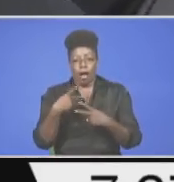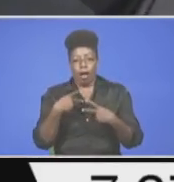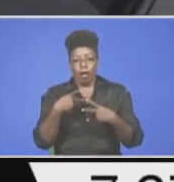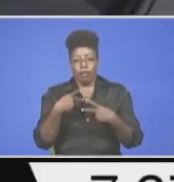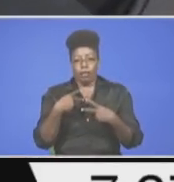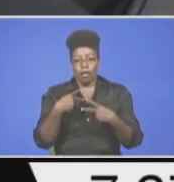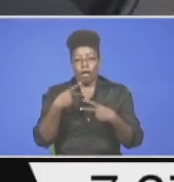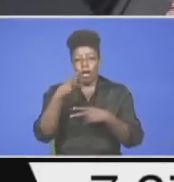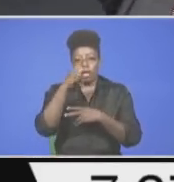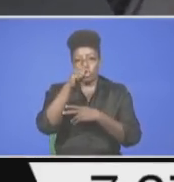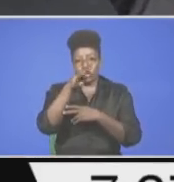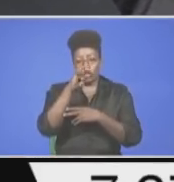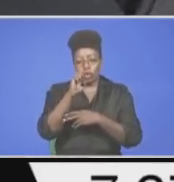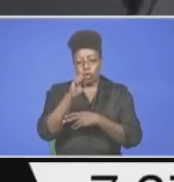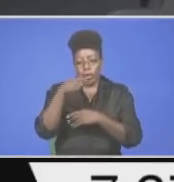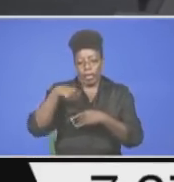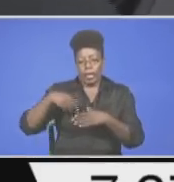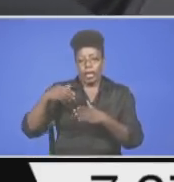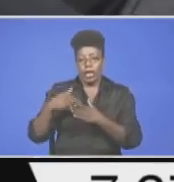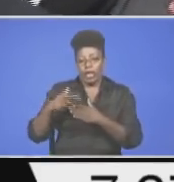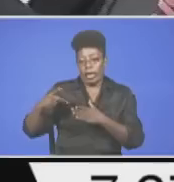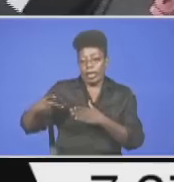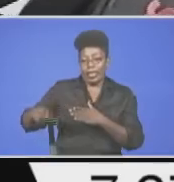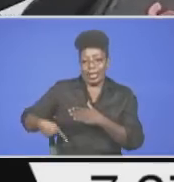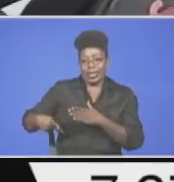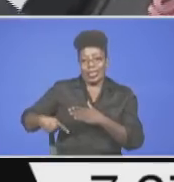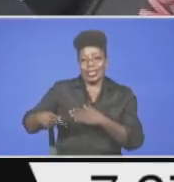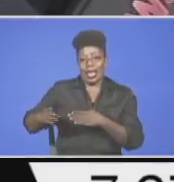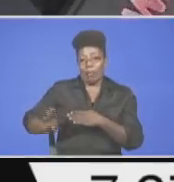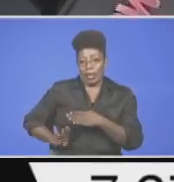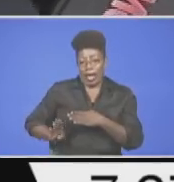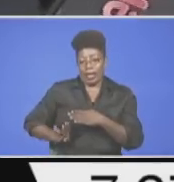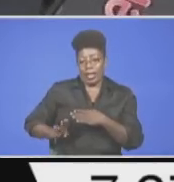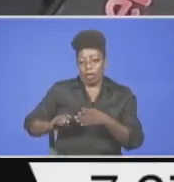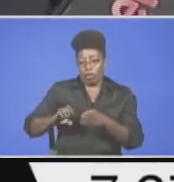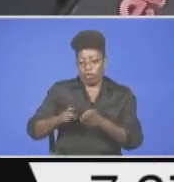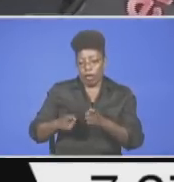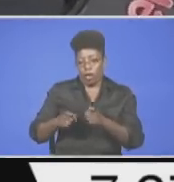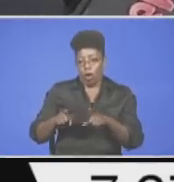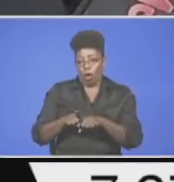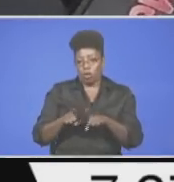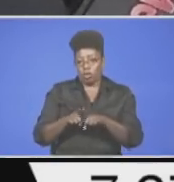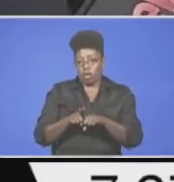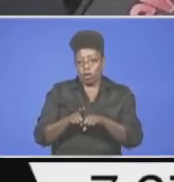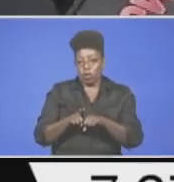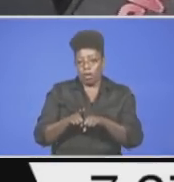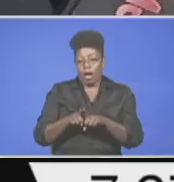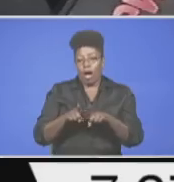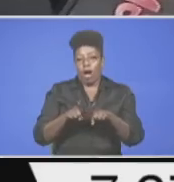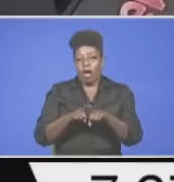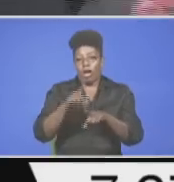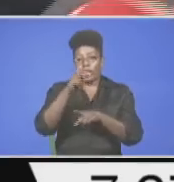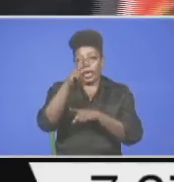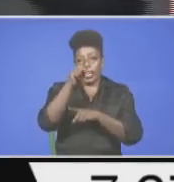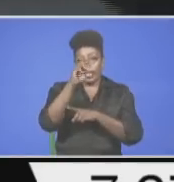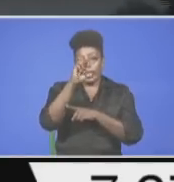the kidney and the bladder, that was fractured as well. I've had a dislocated knee. In other words, the knee should rest